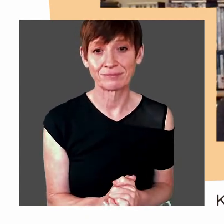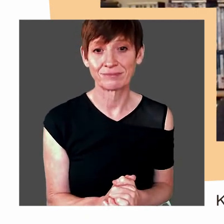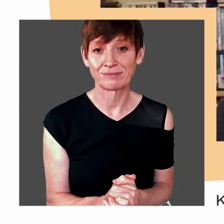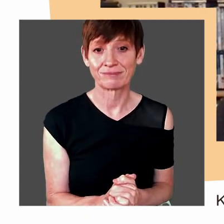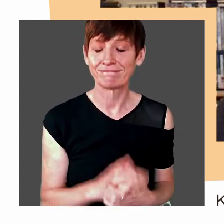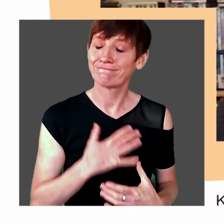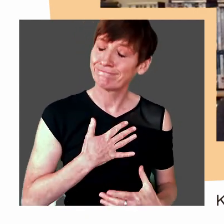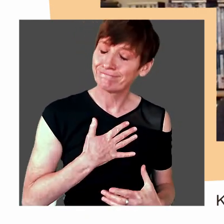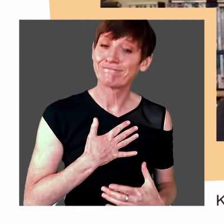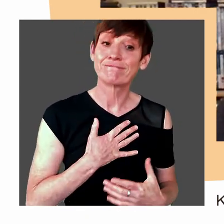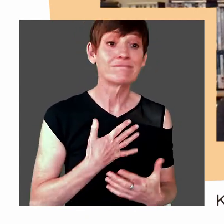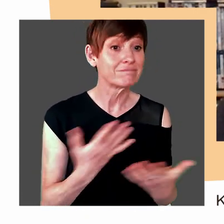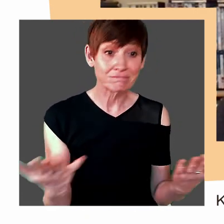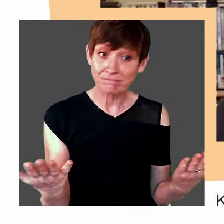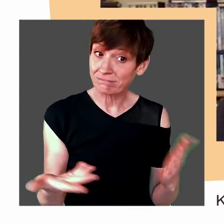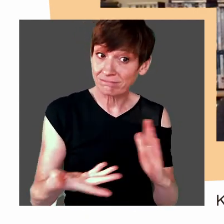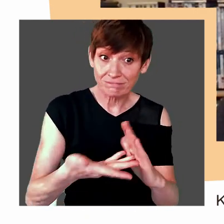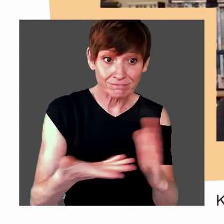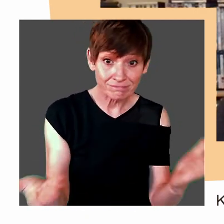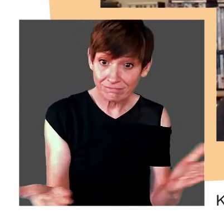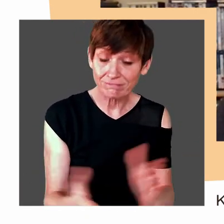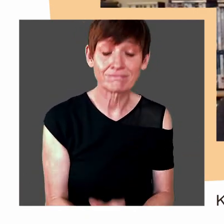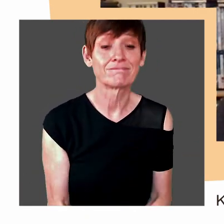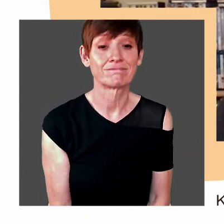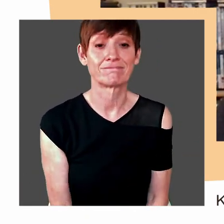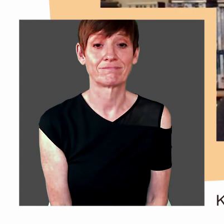actually. Has anyone else got anything to add?